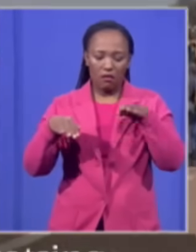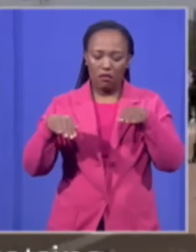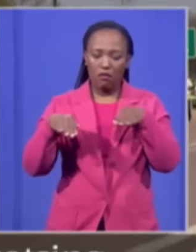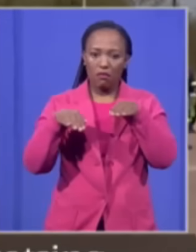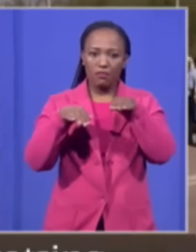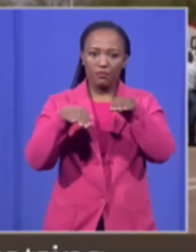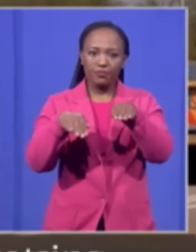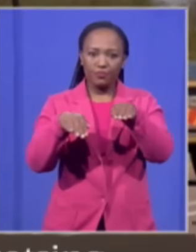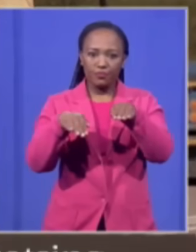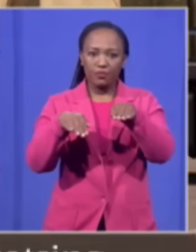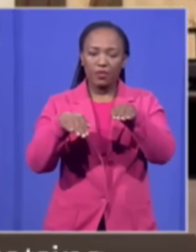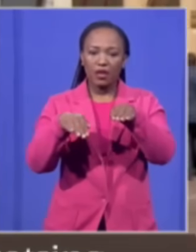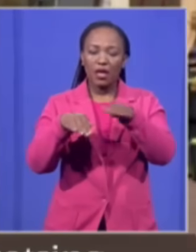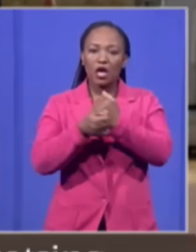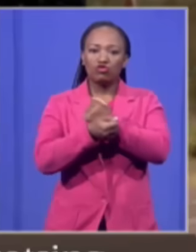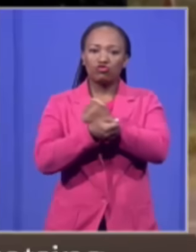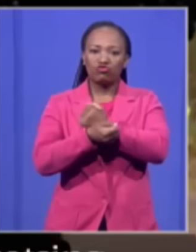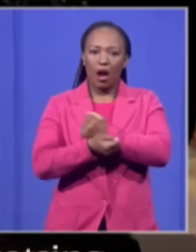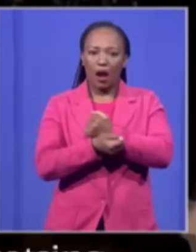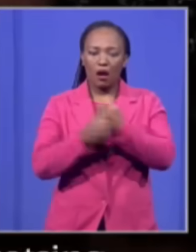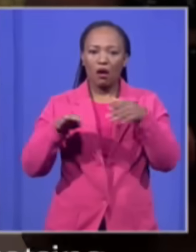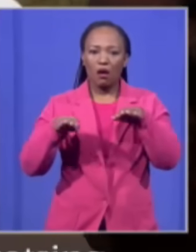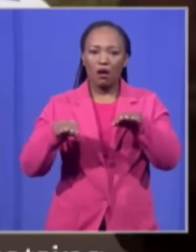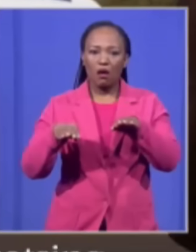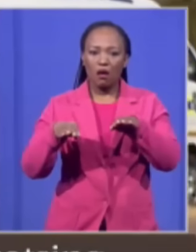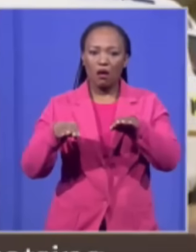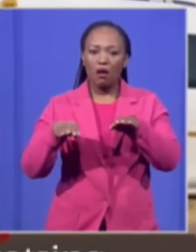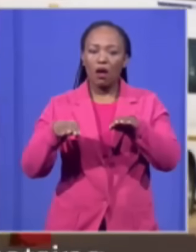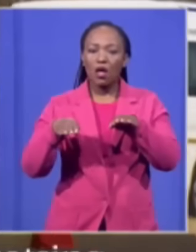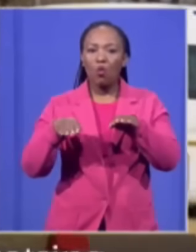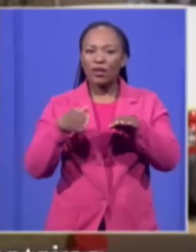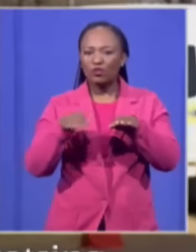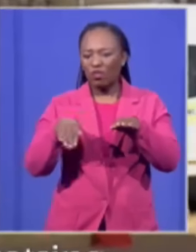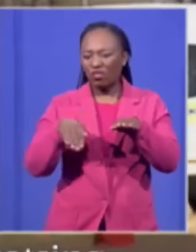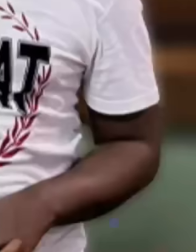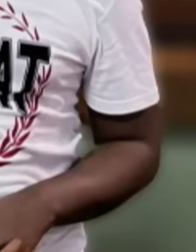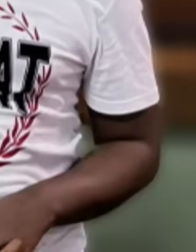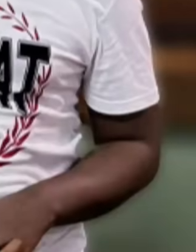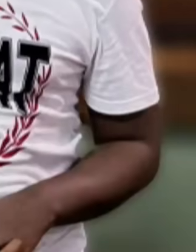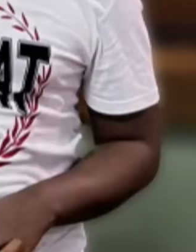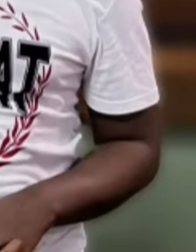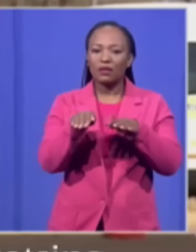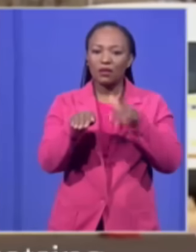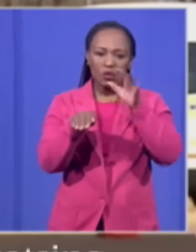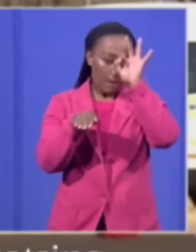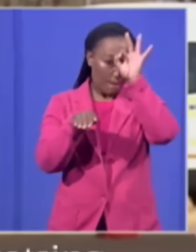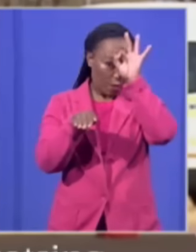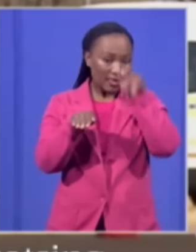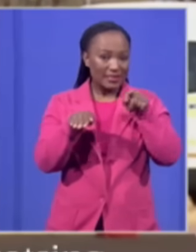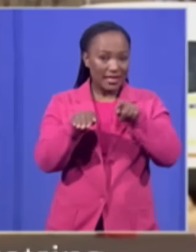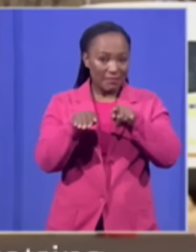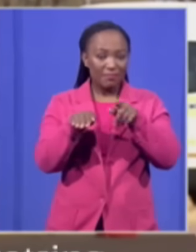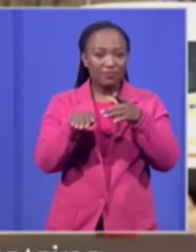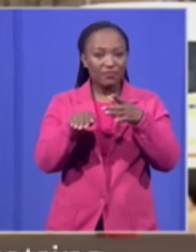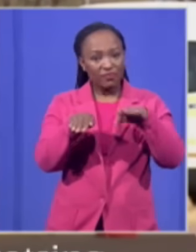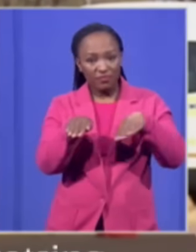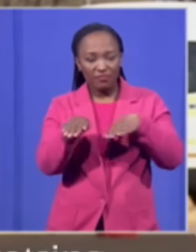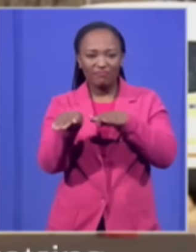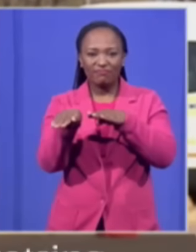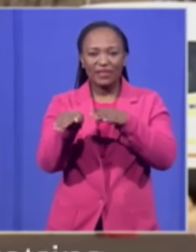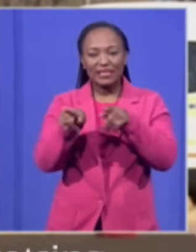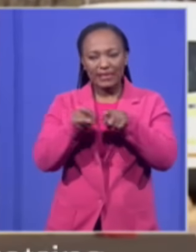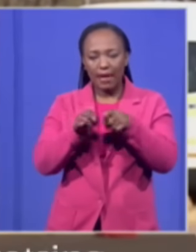truck was about to make a turn in this very intersection as our police were also moving through this